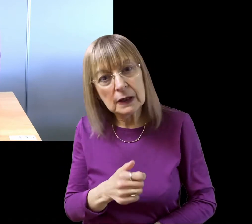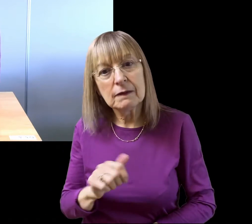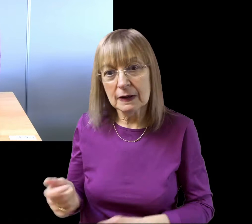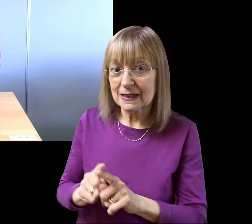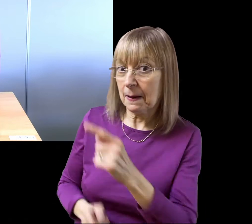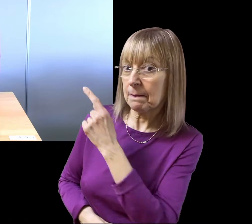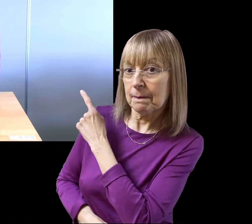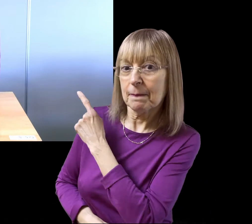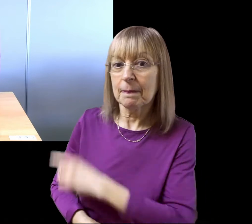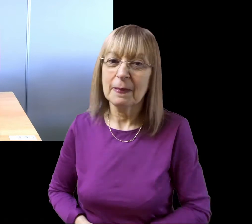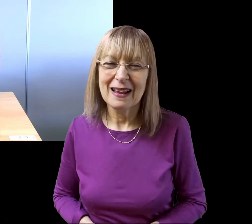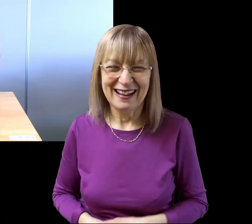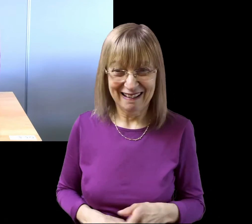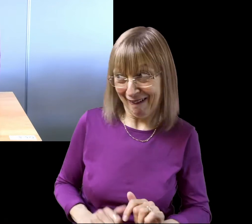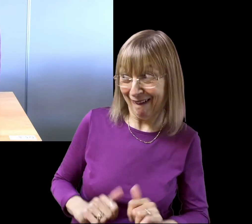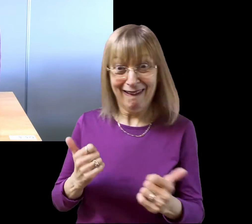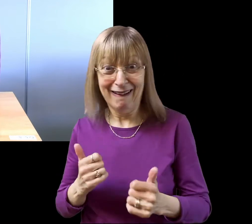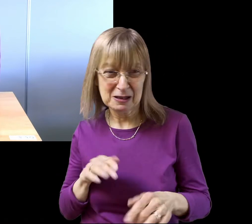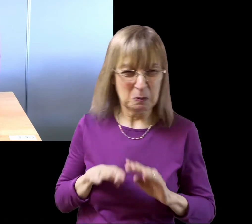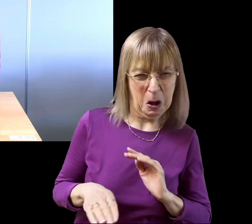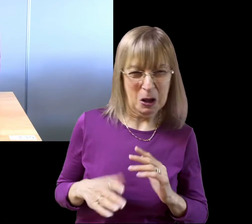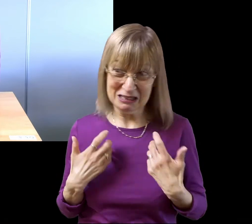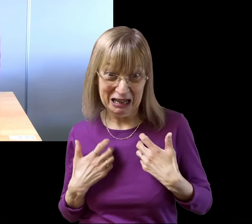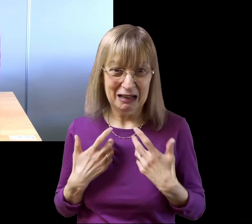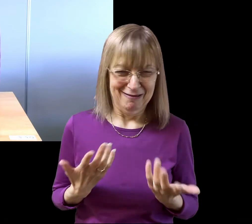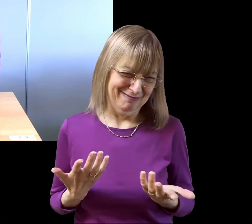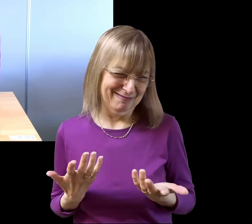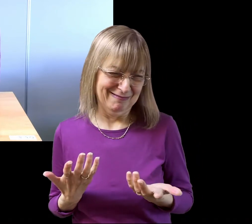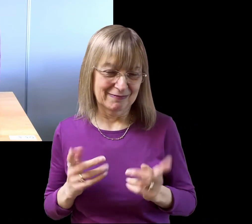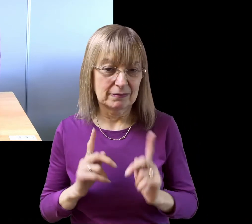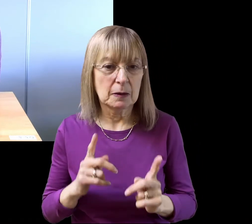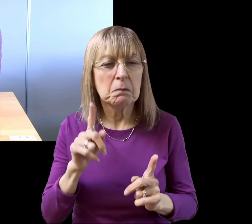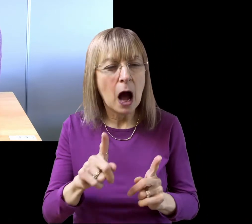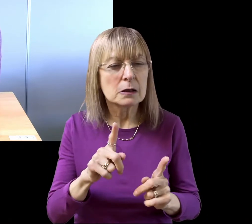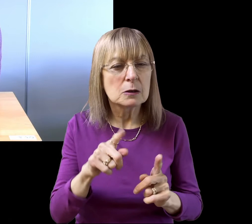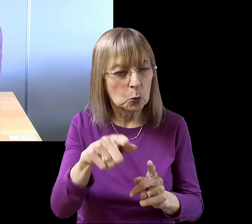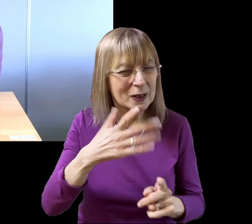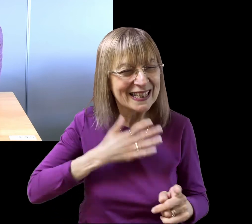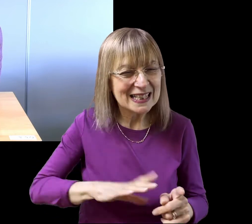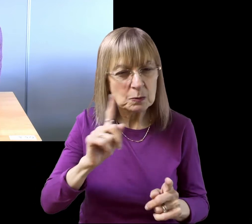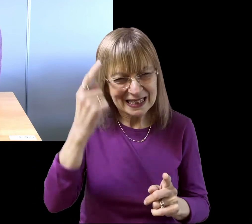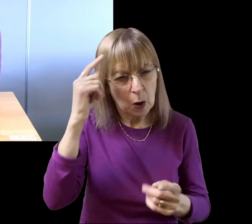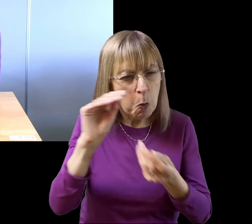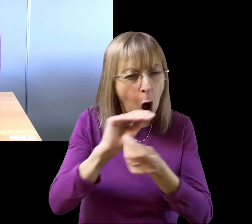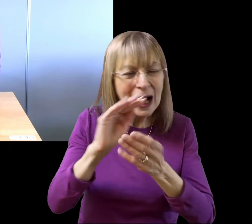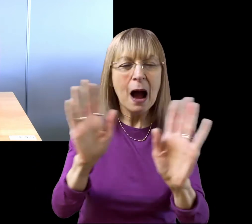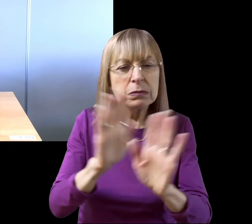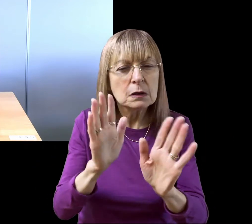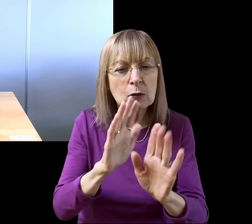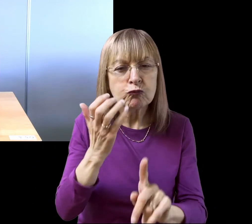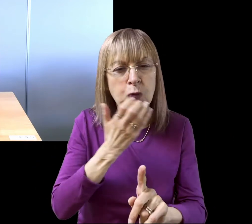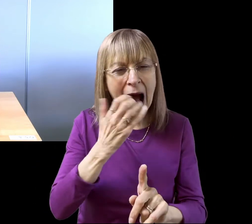tiresome. All right, this is not a great spectator sport. So what you might like to do instead is work out how many grains